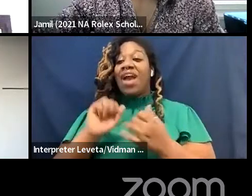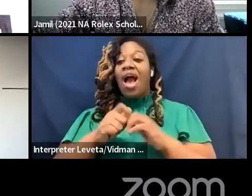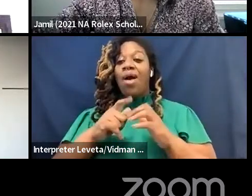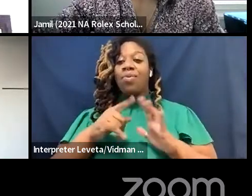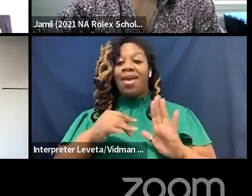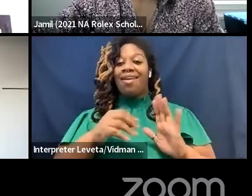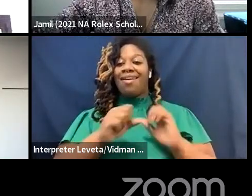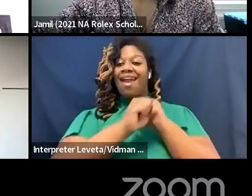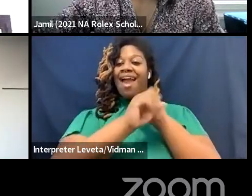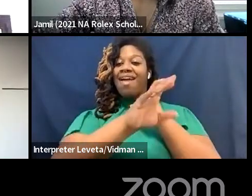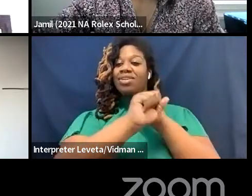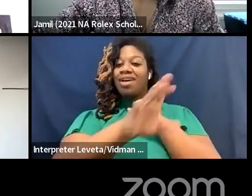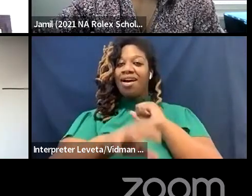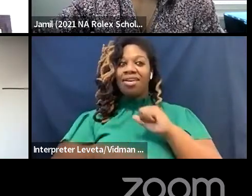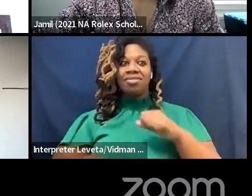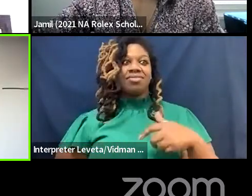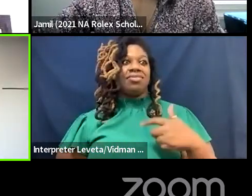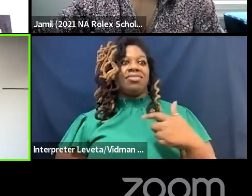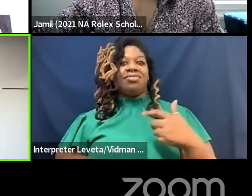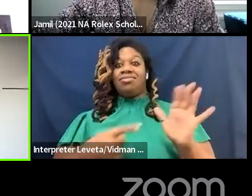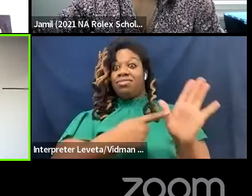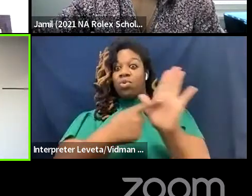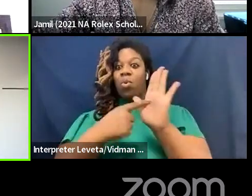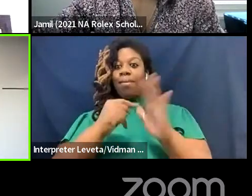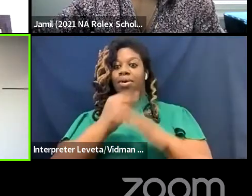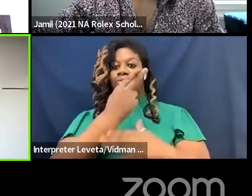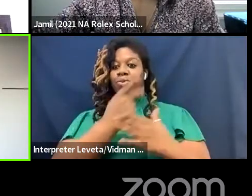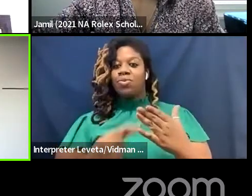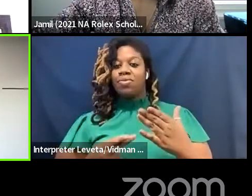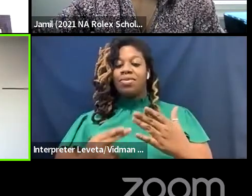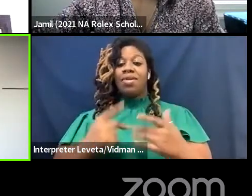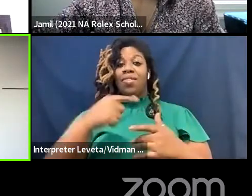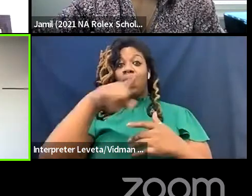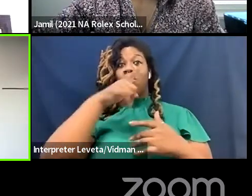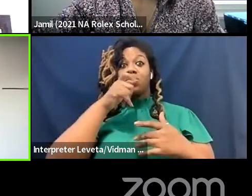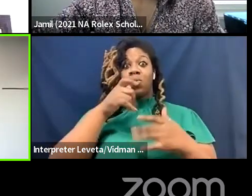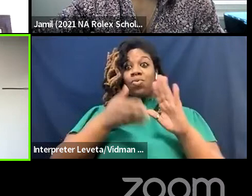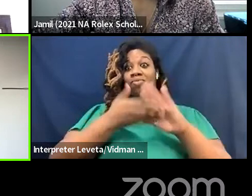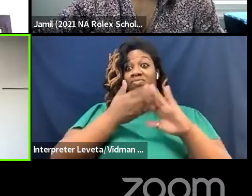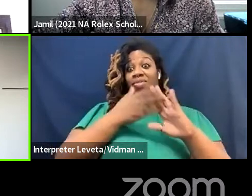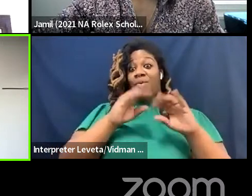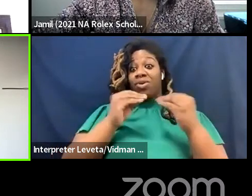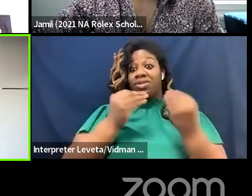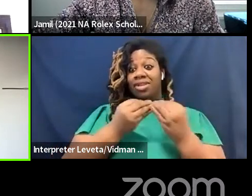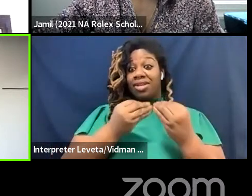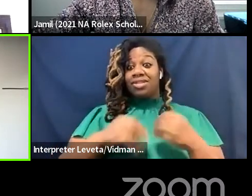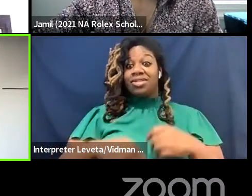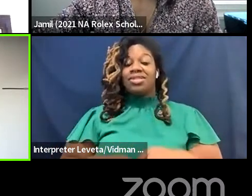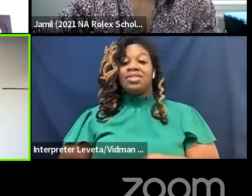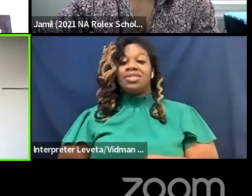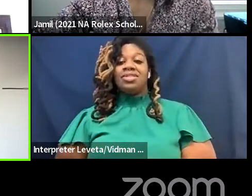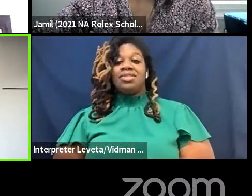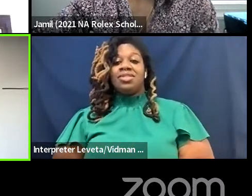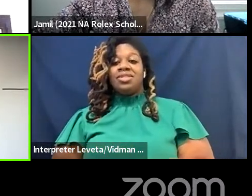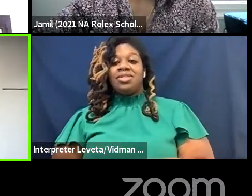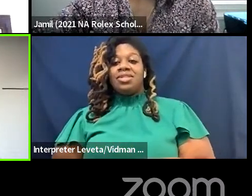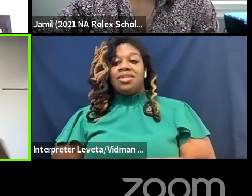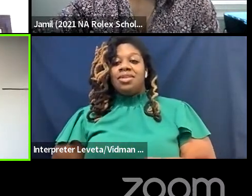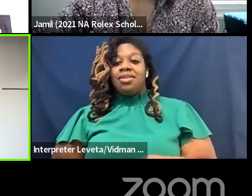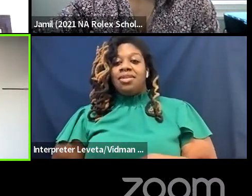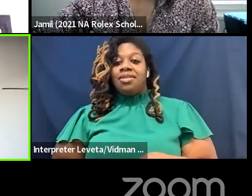the organizations that are providing the certifications, even just something like a Lego diving scuba